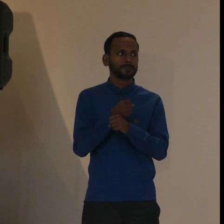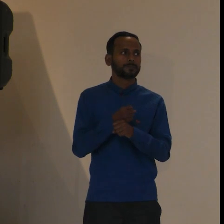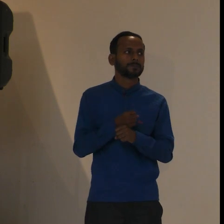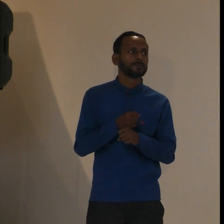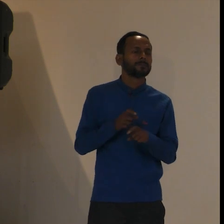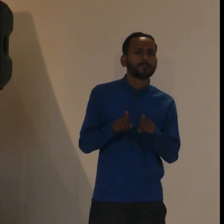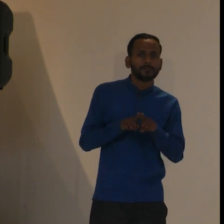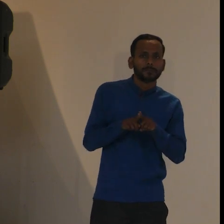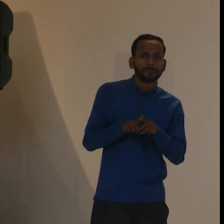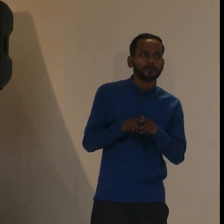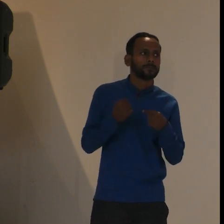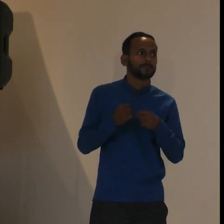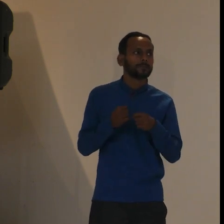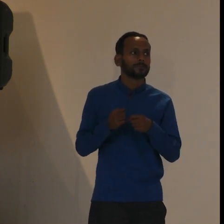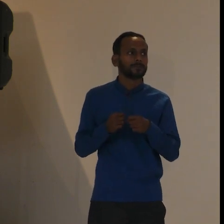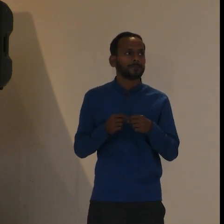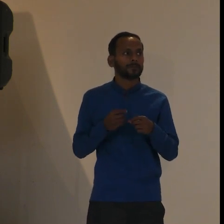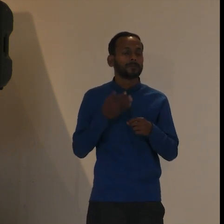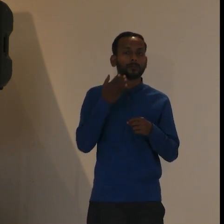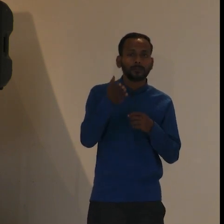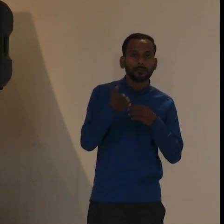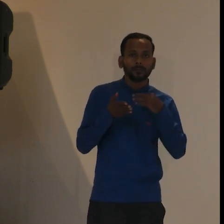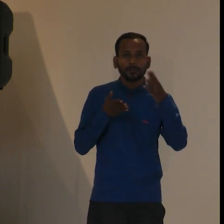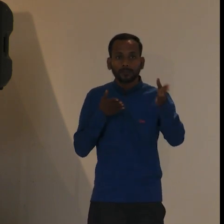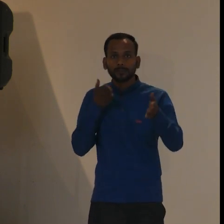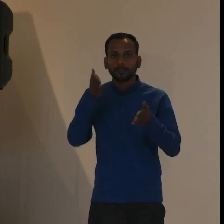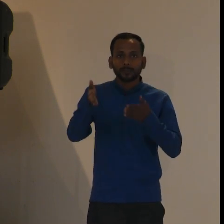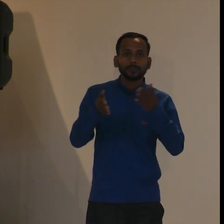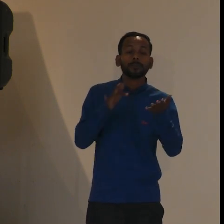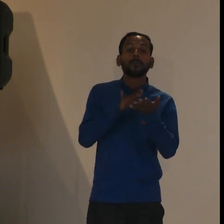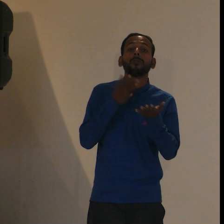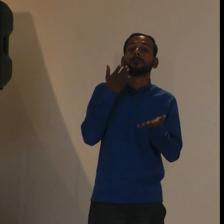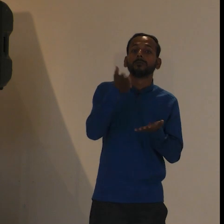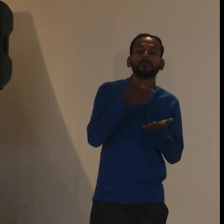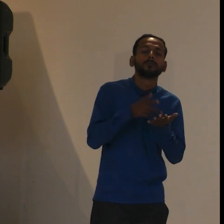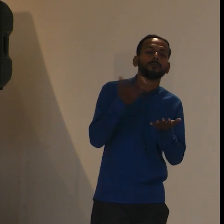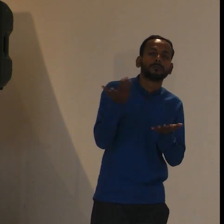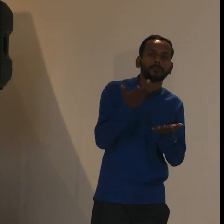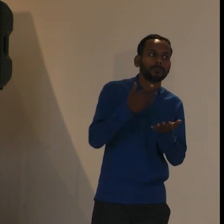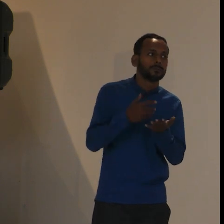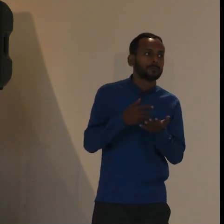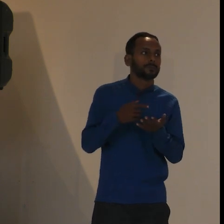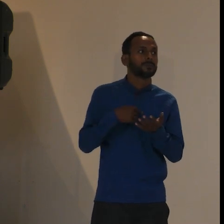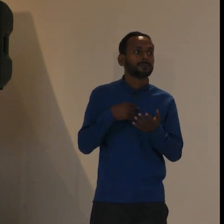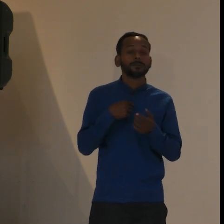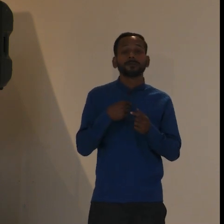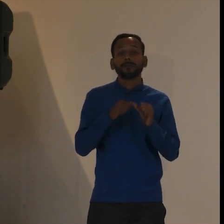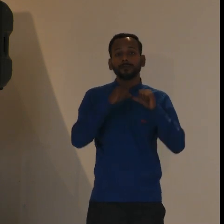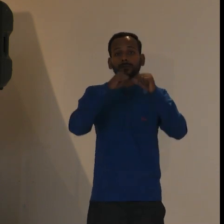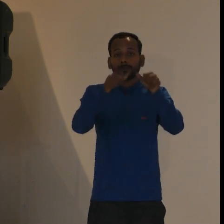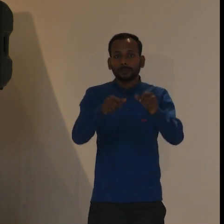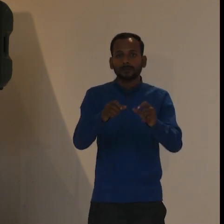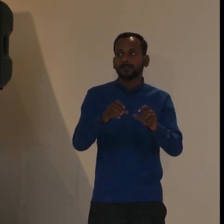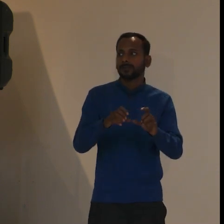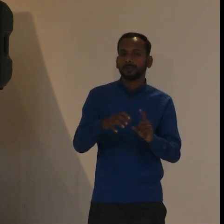right? Where do these statues go? Where do these church bells go? Where do the chalices go? We still don't have answers. Communities